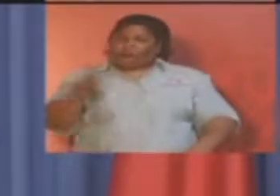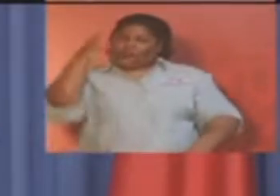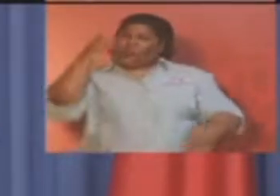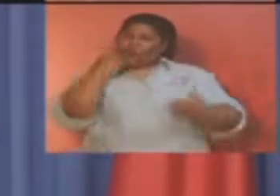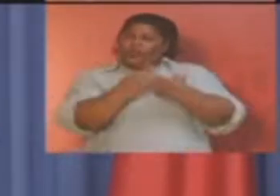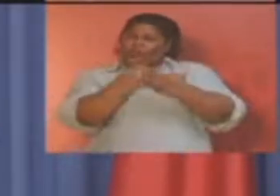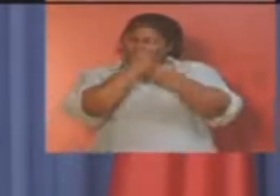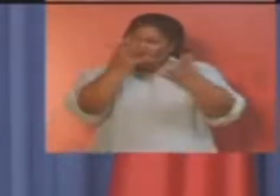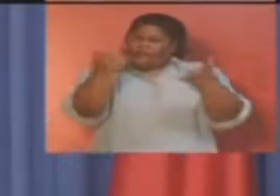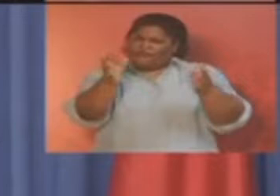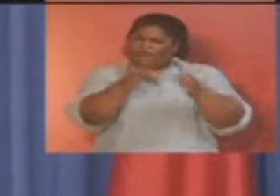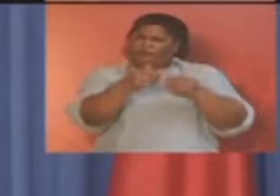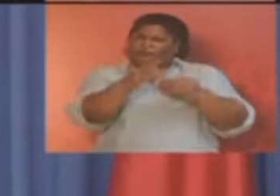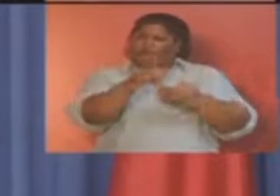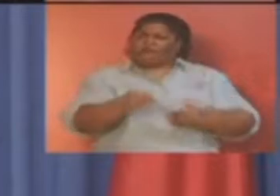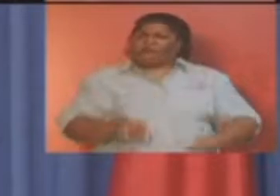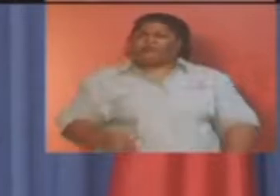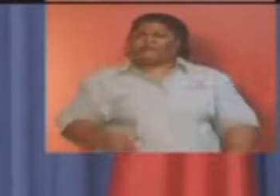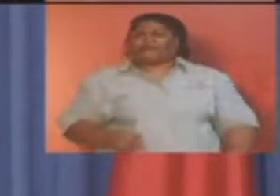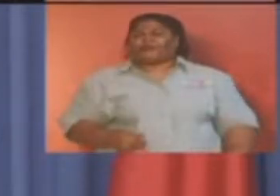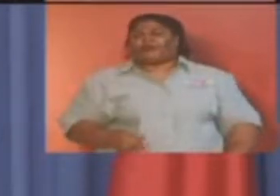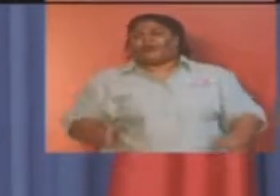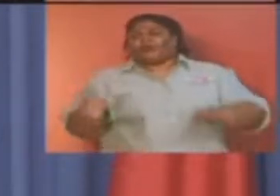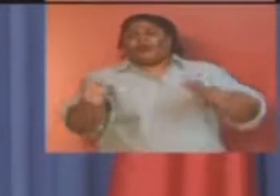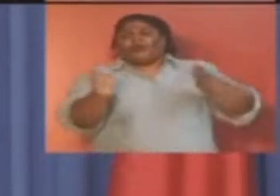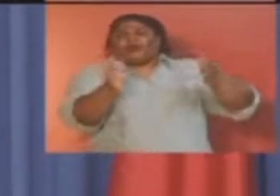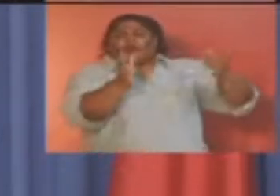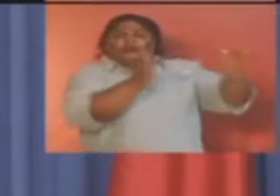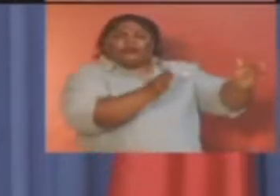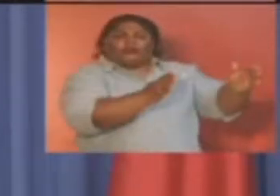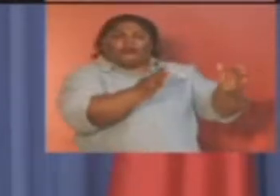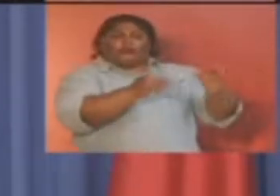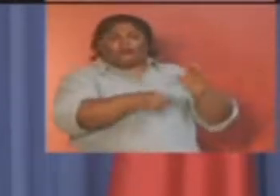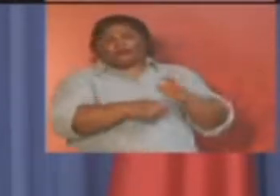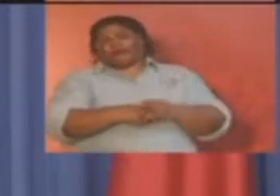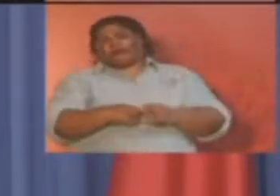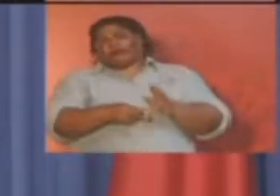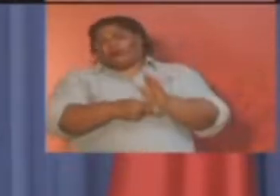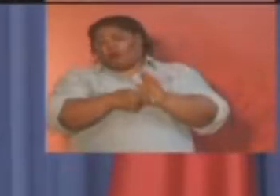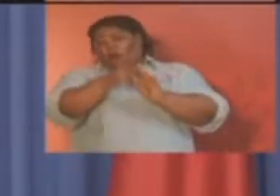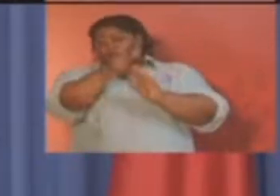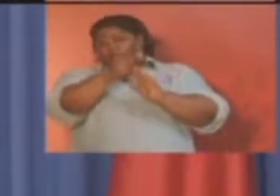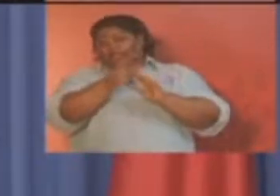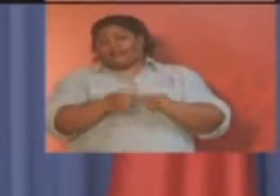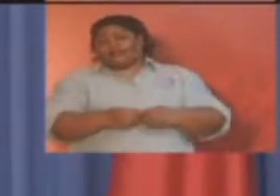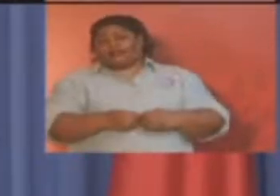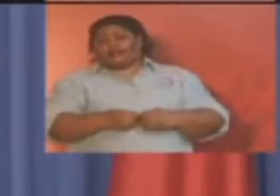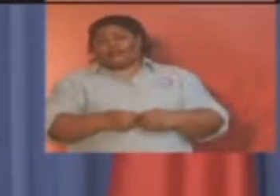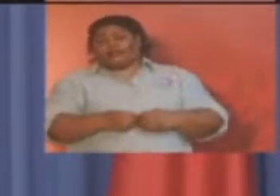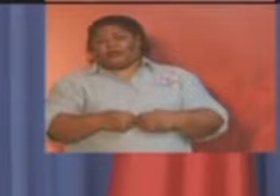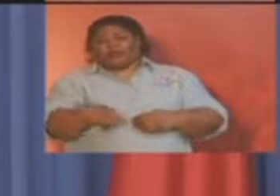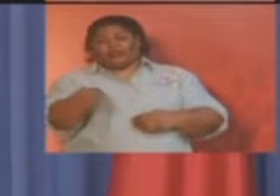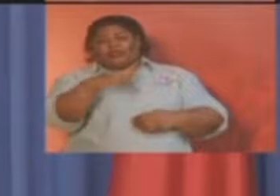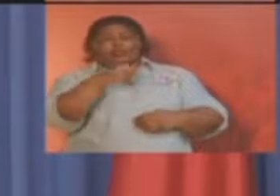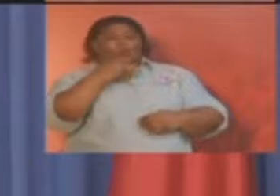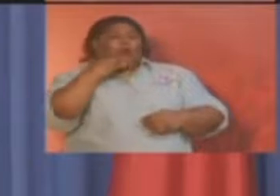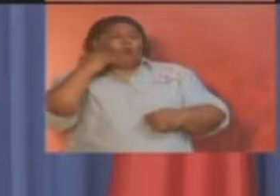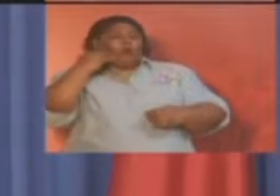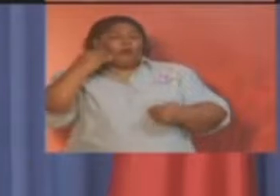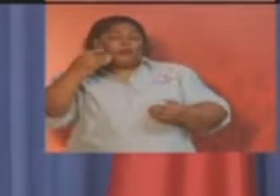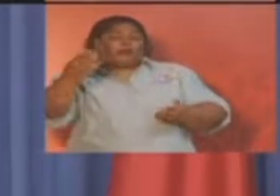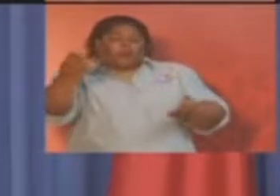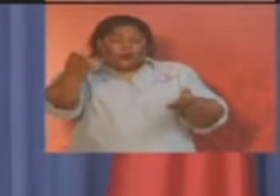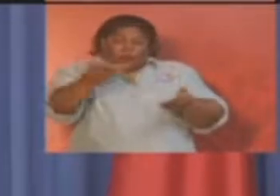regulations. We then go along, hotels, guest houses, eco-lodges are allowed, the seismic research unit of UE